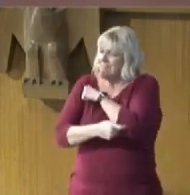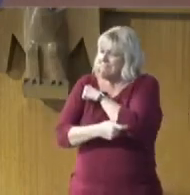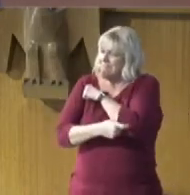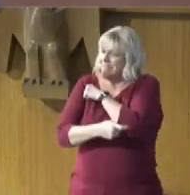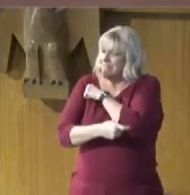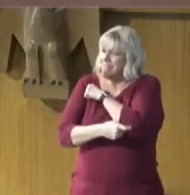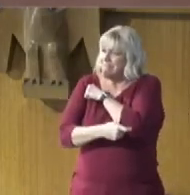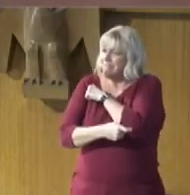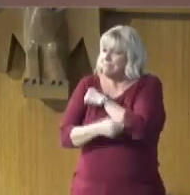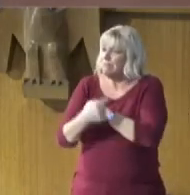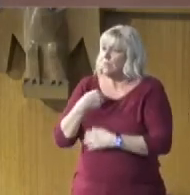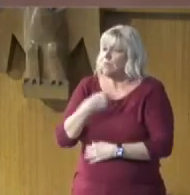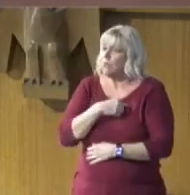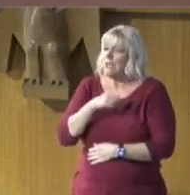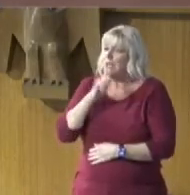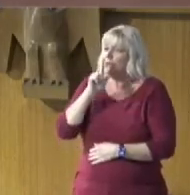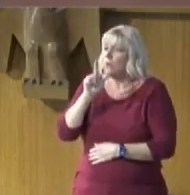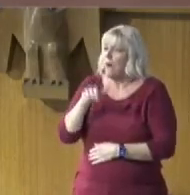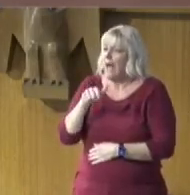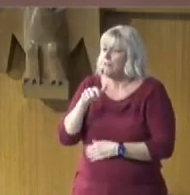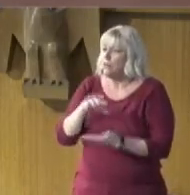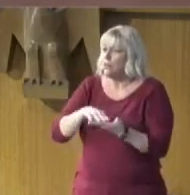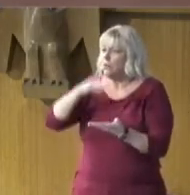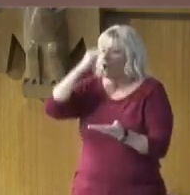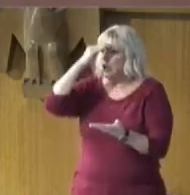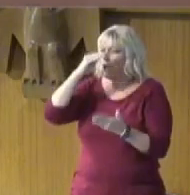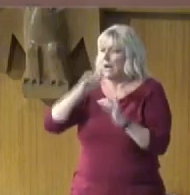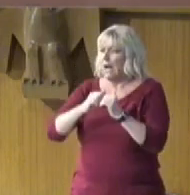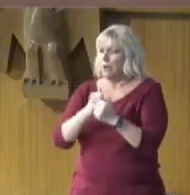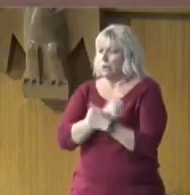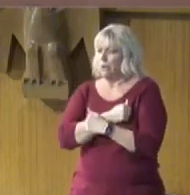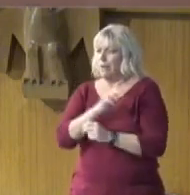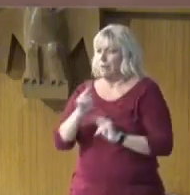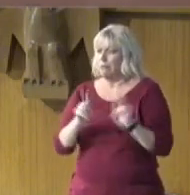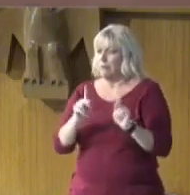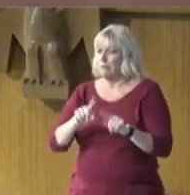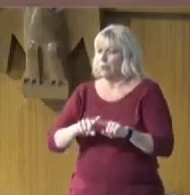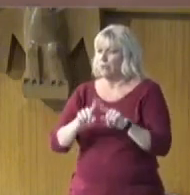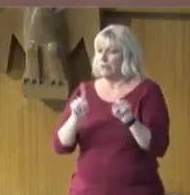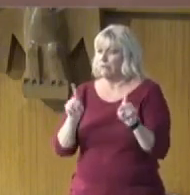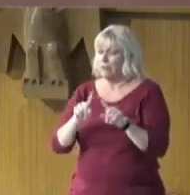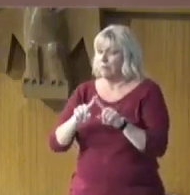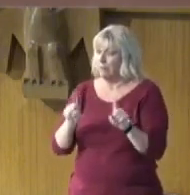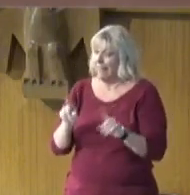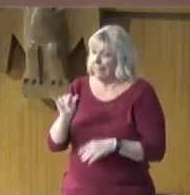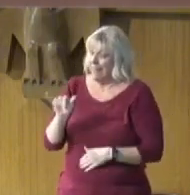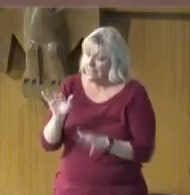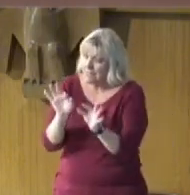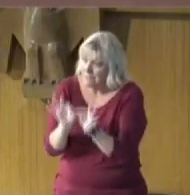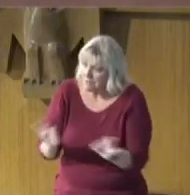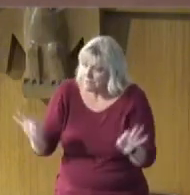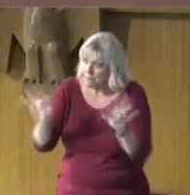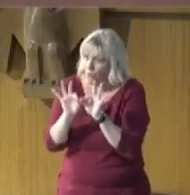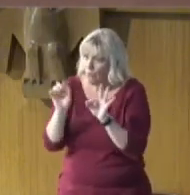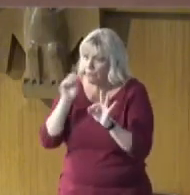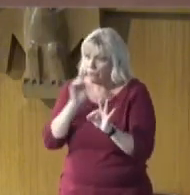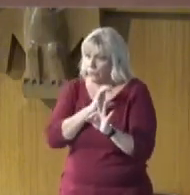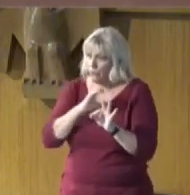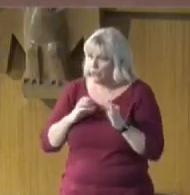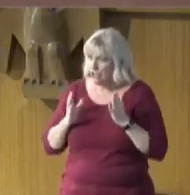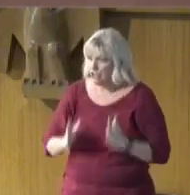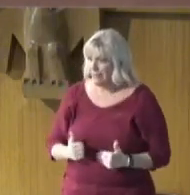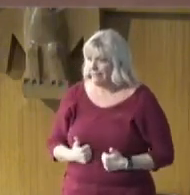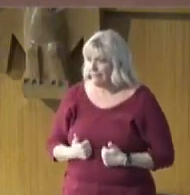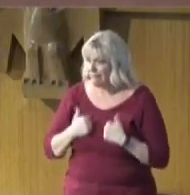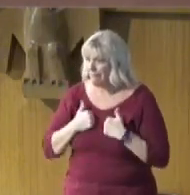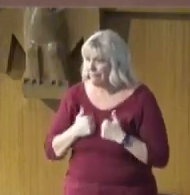do not have to learn how to love the people who are not like us, and yet that is so central to our identity as Christians. And so if